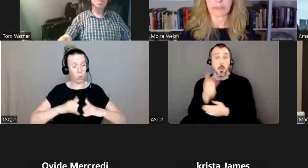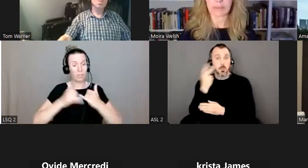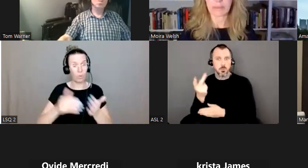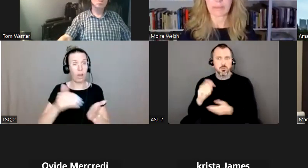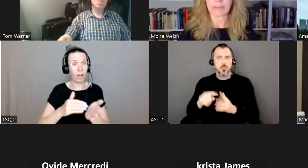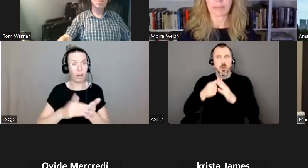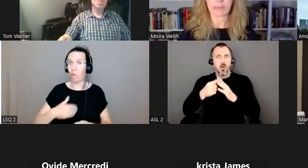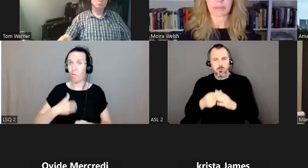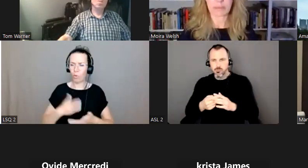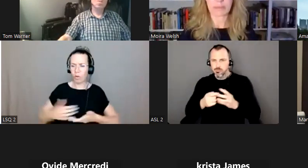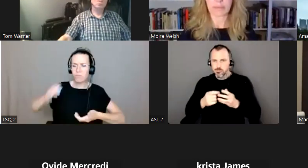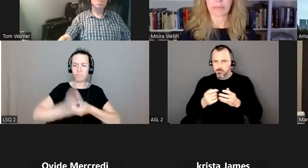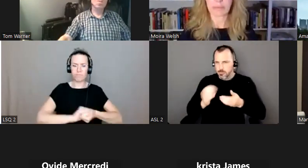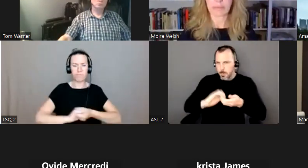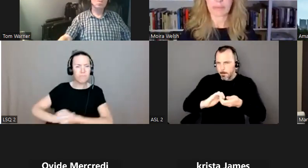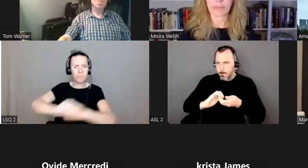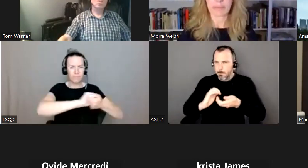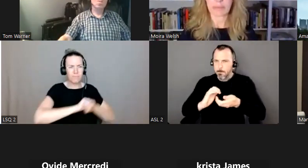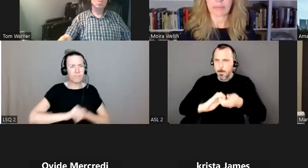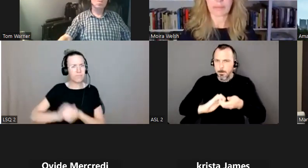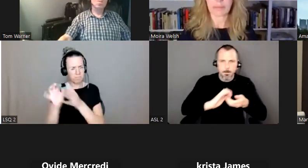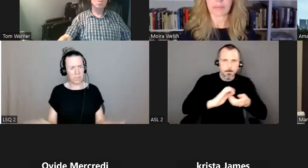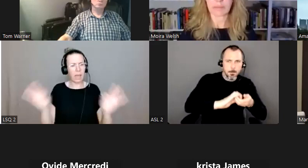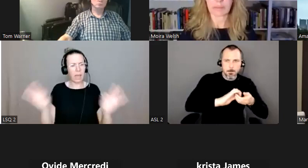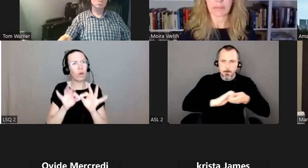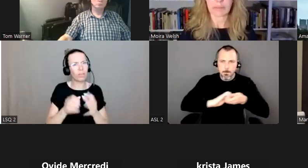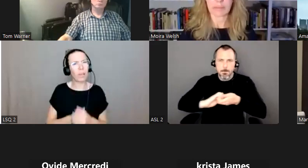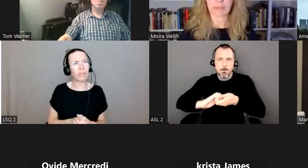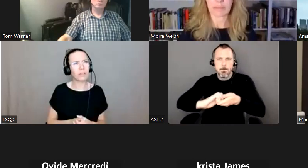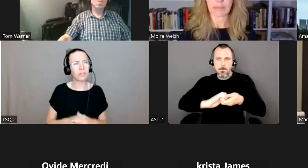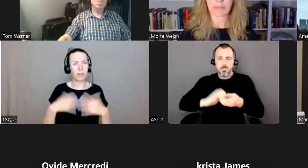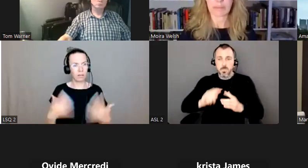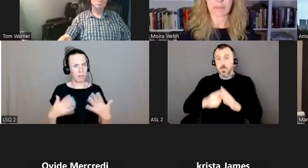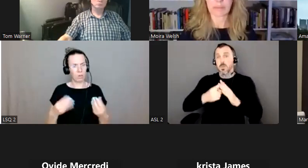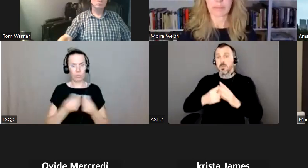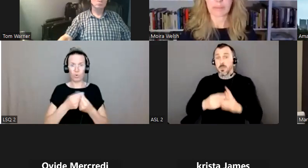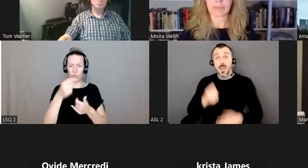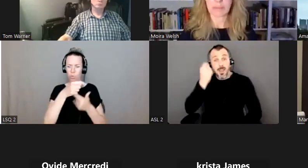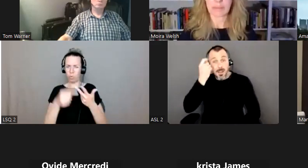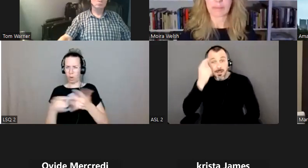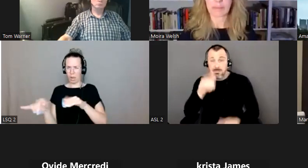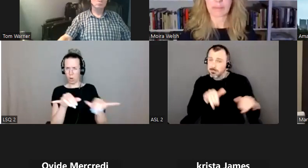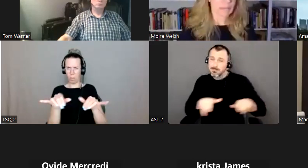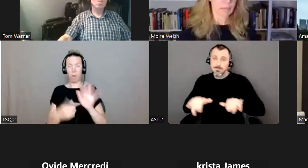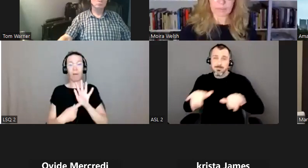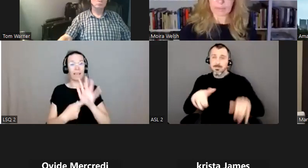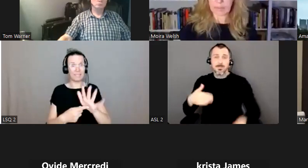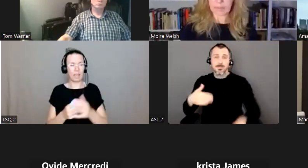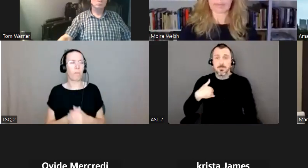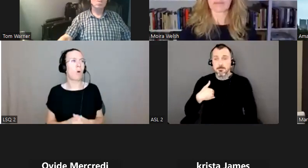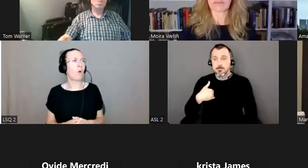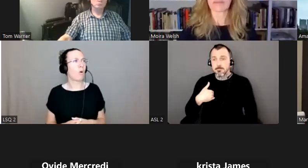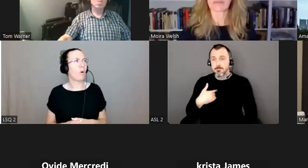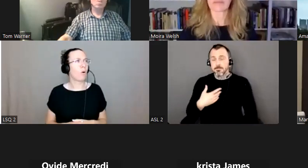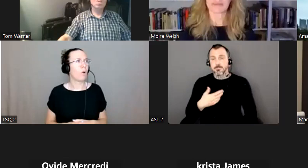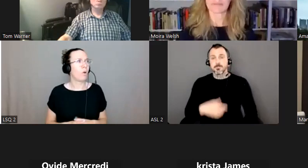And we really do have a lot of common ground. For example, the linkage between older people and